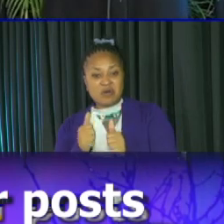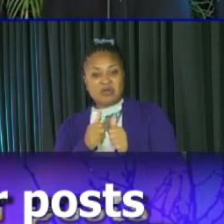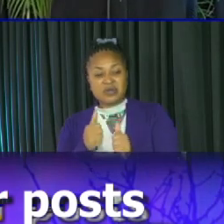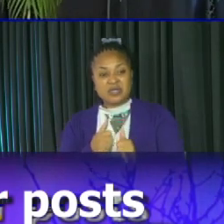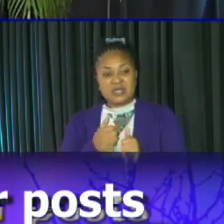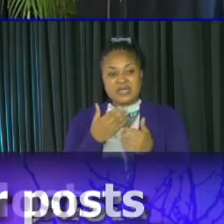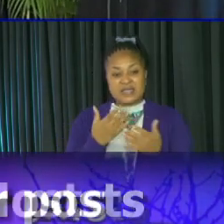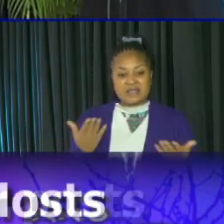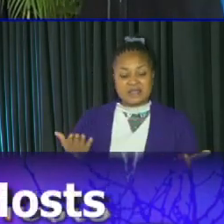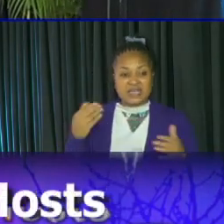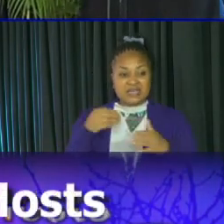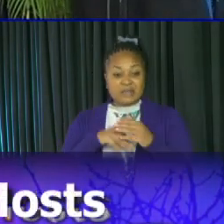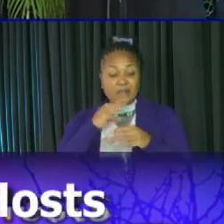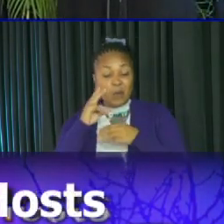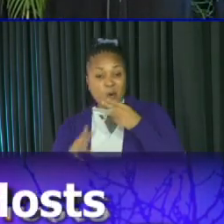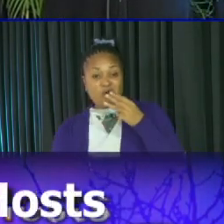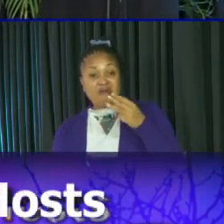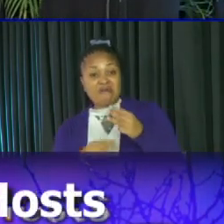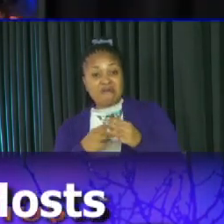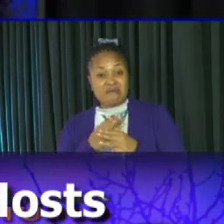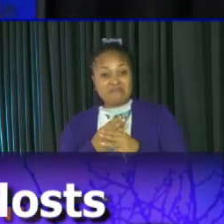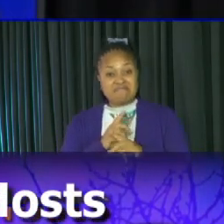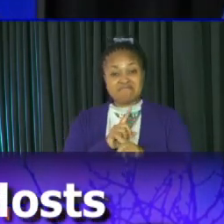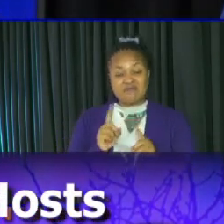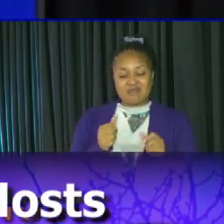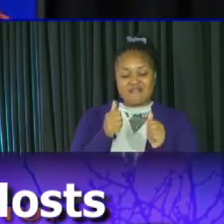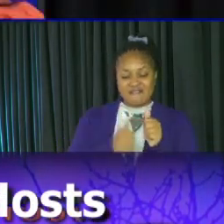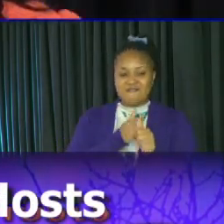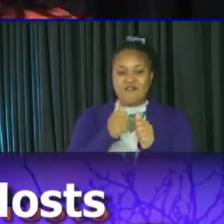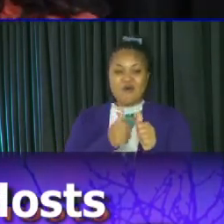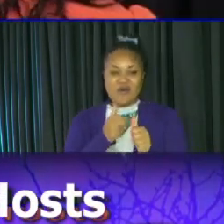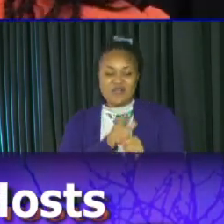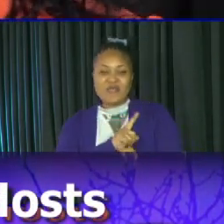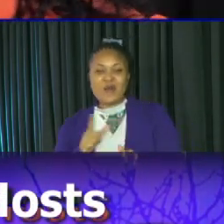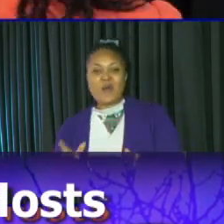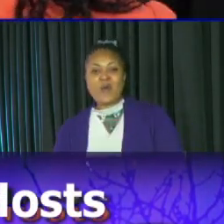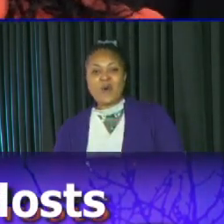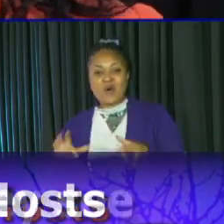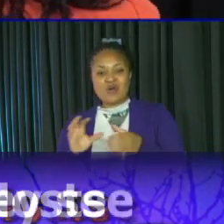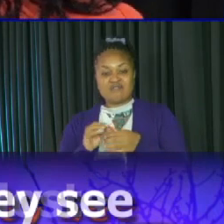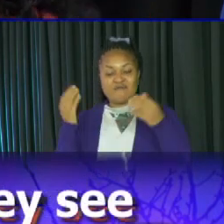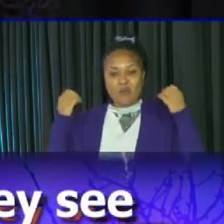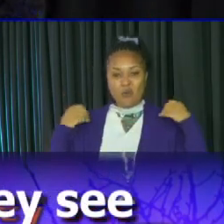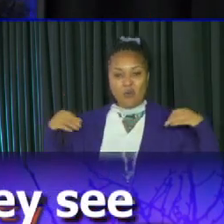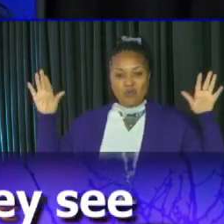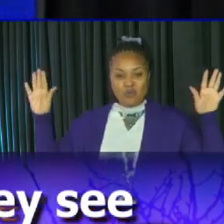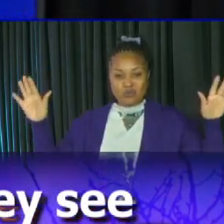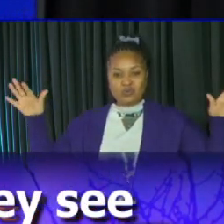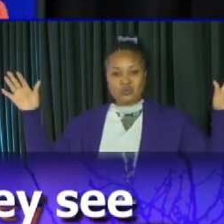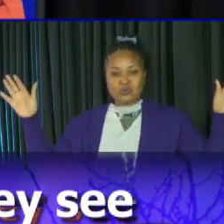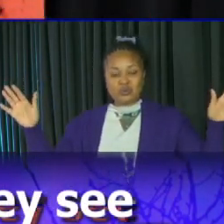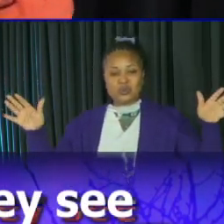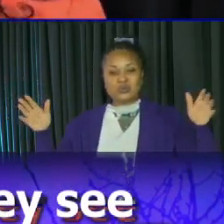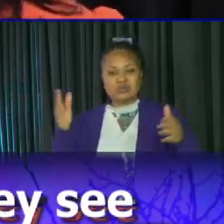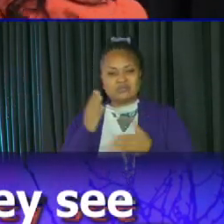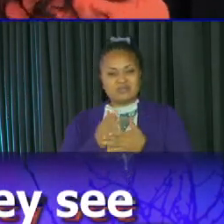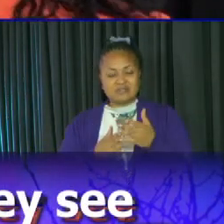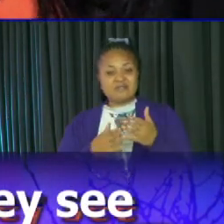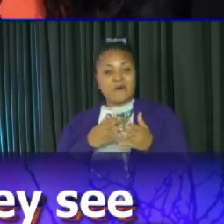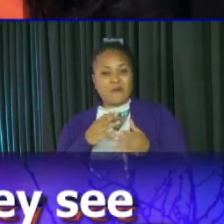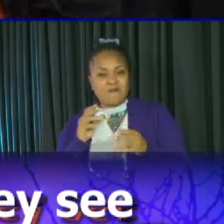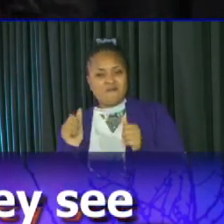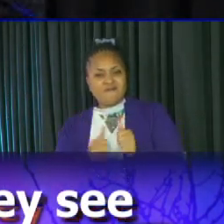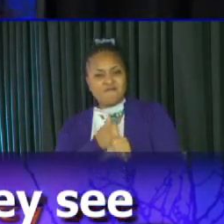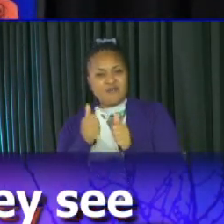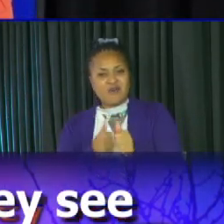secular posts, but I follow the Lord of hosts. Some follow all